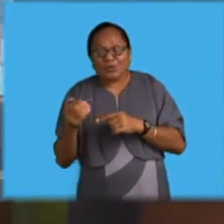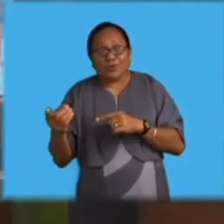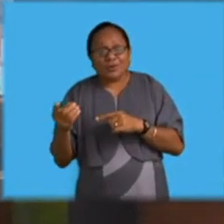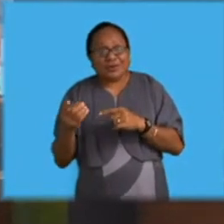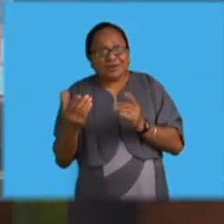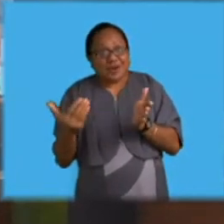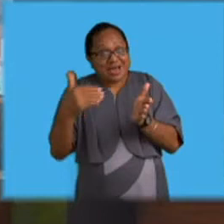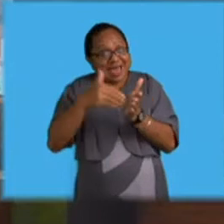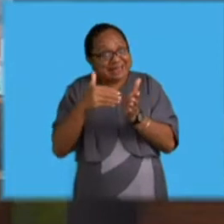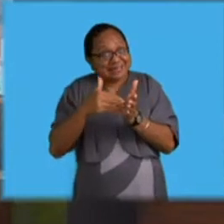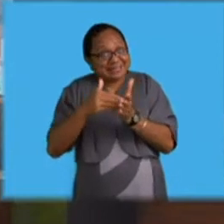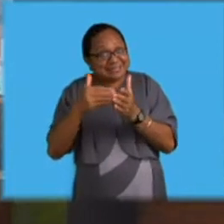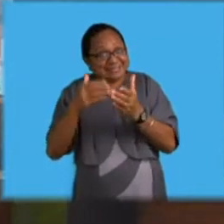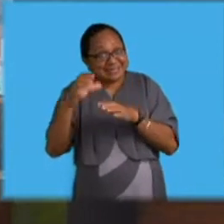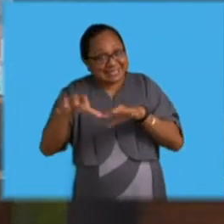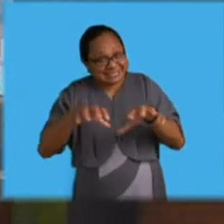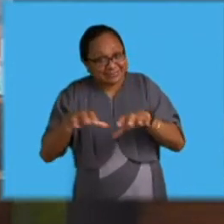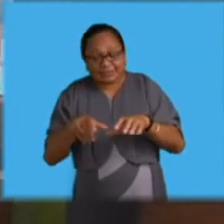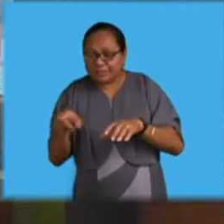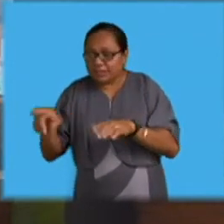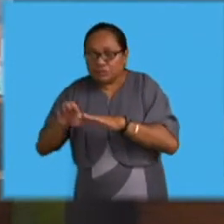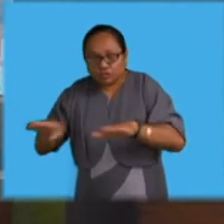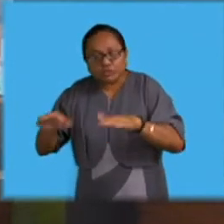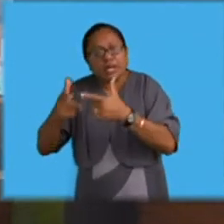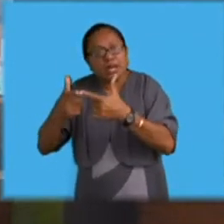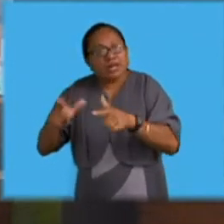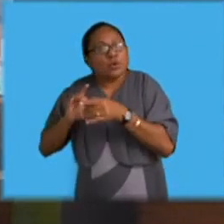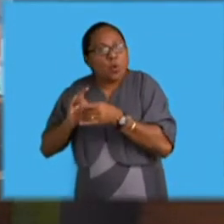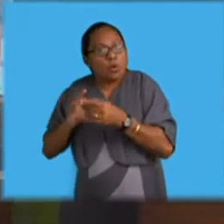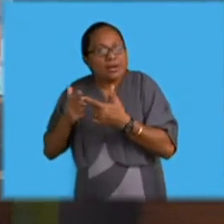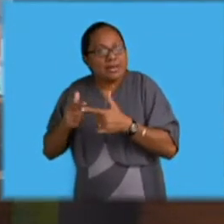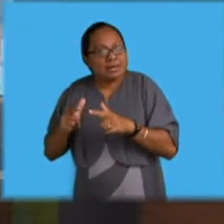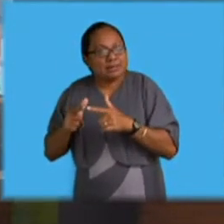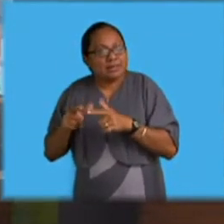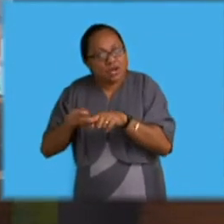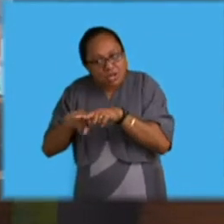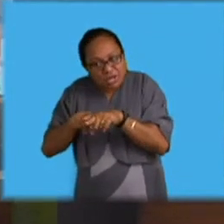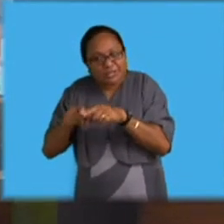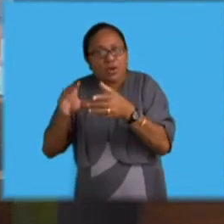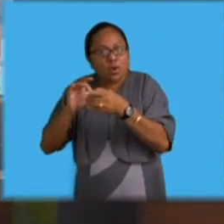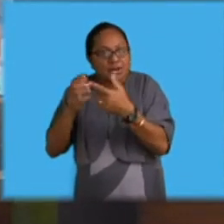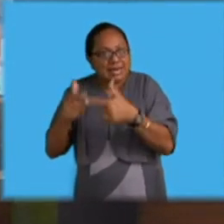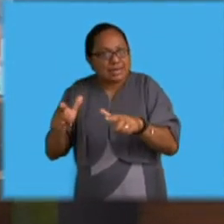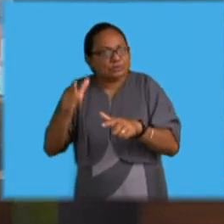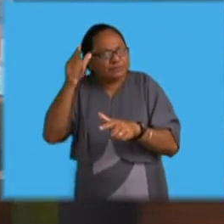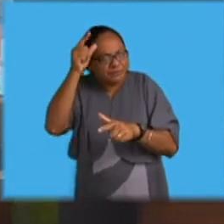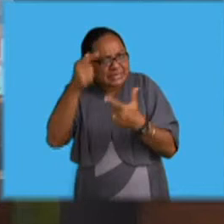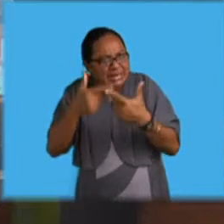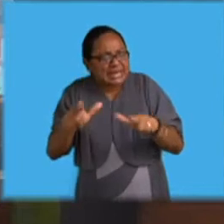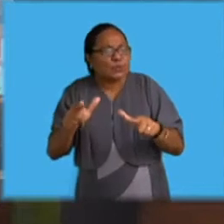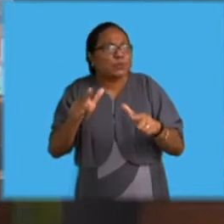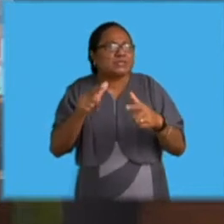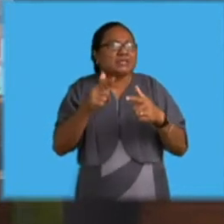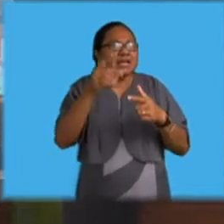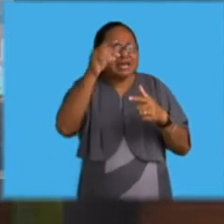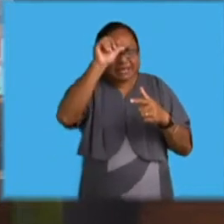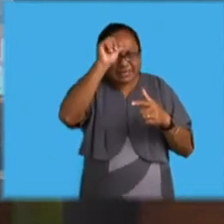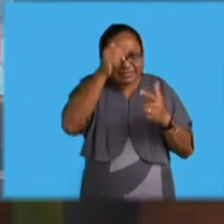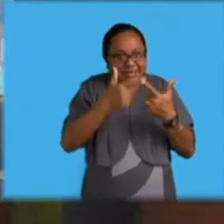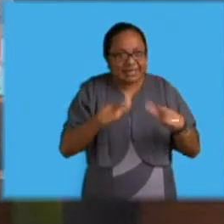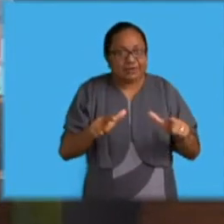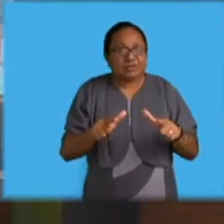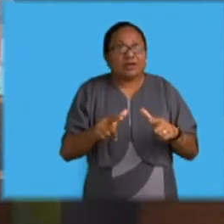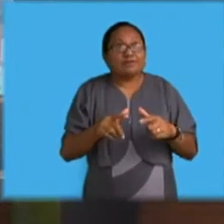vernacular languages to enhance and strengthen cultural identity, and especially on International Mother Tongue Day and International Day for